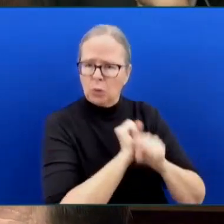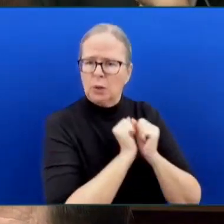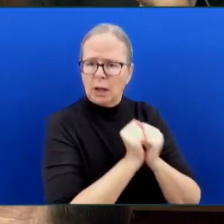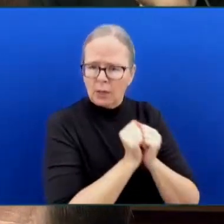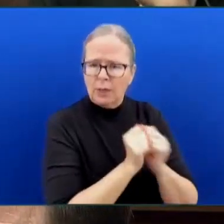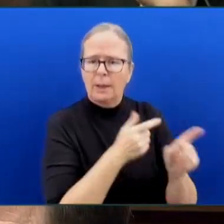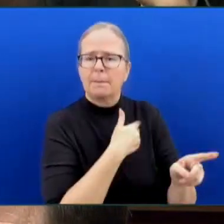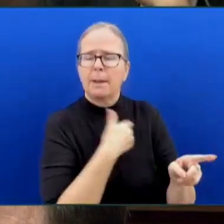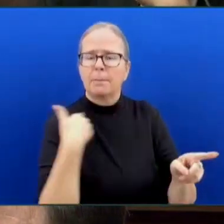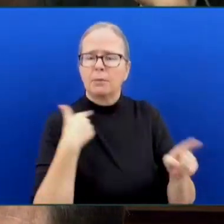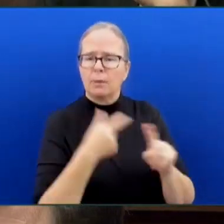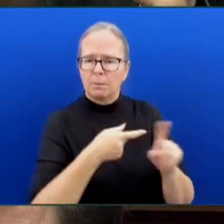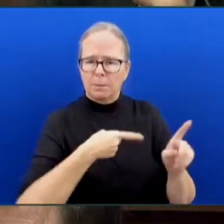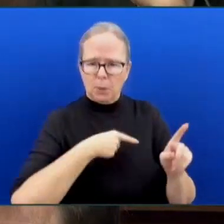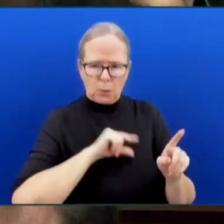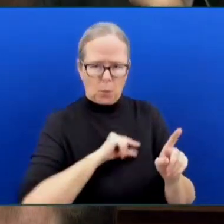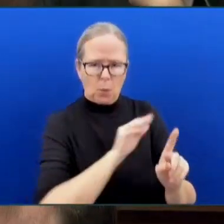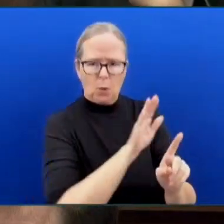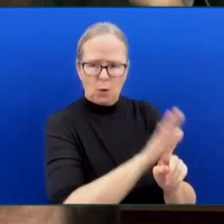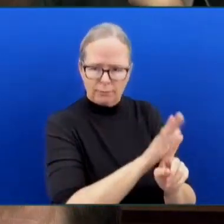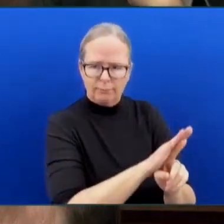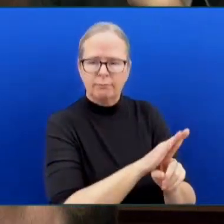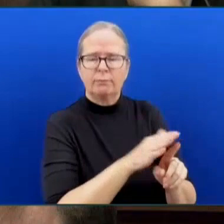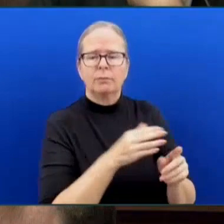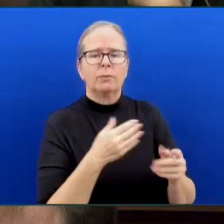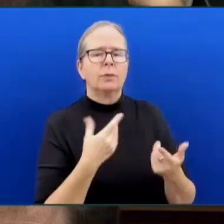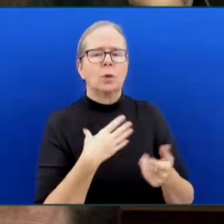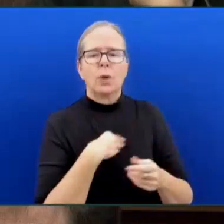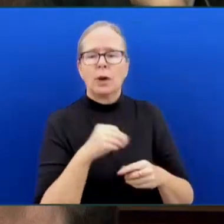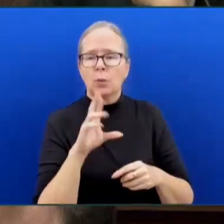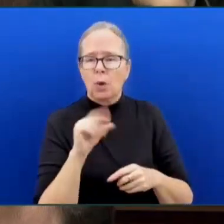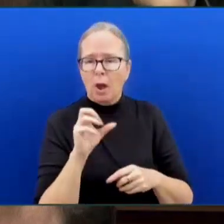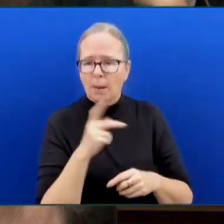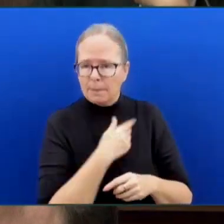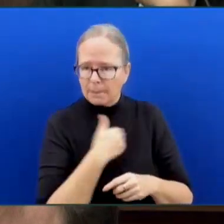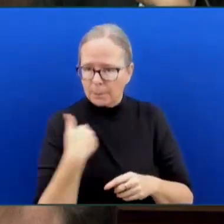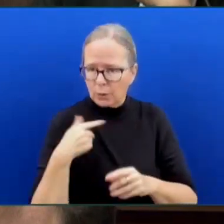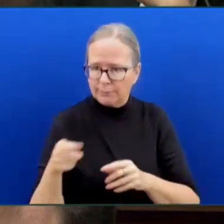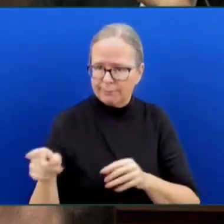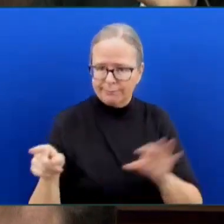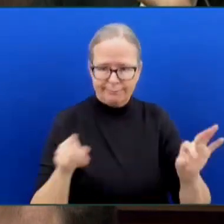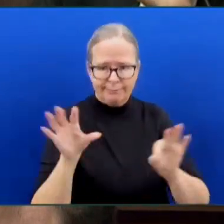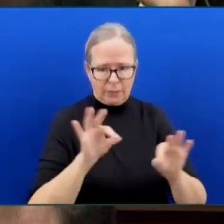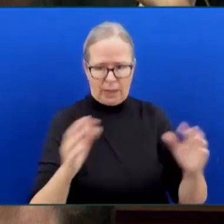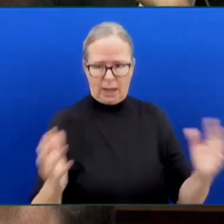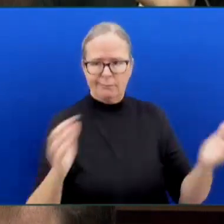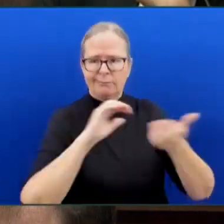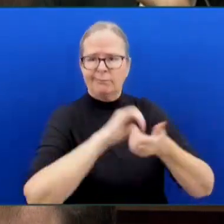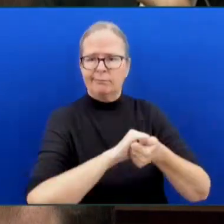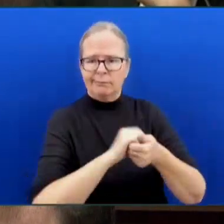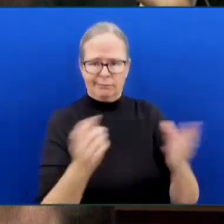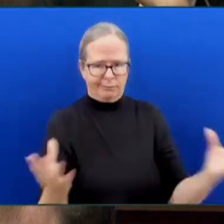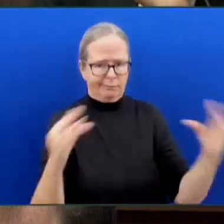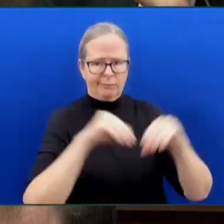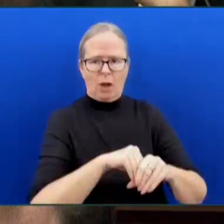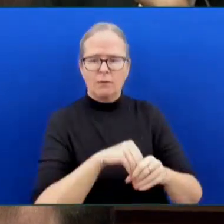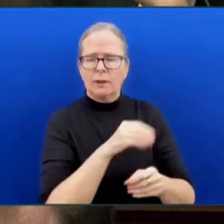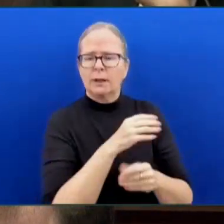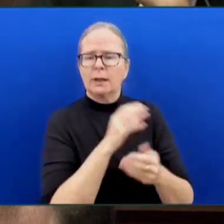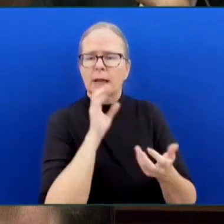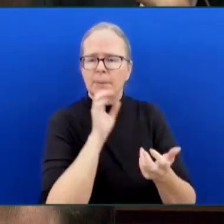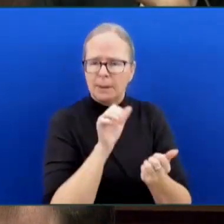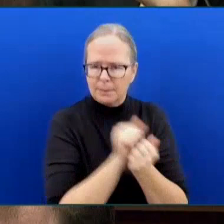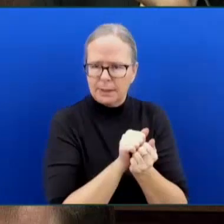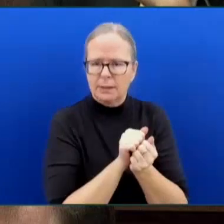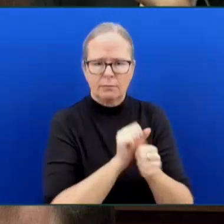committee, open-minded, understanding what people are experiencing and feeling in this province, and people on the front line that were giving us